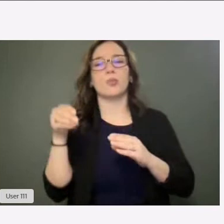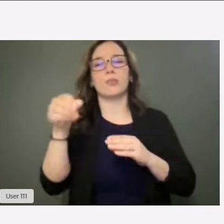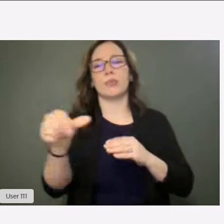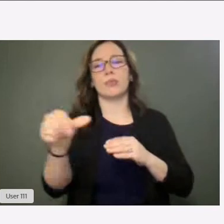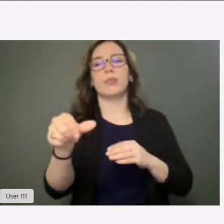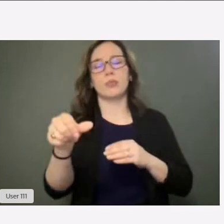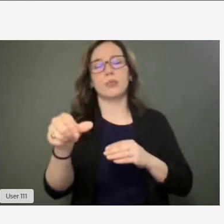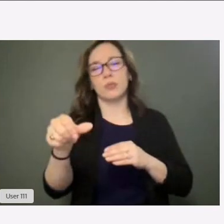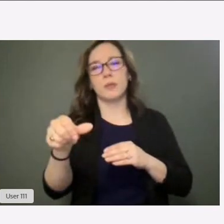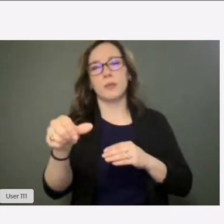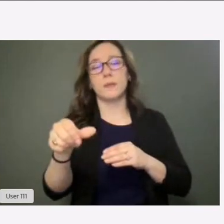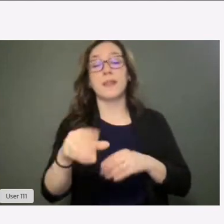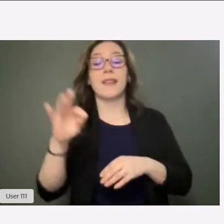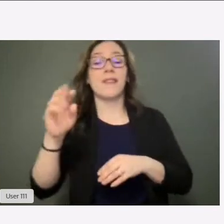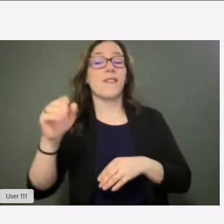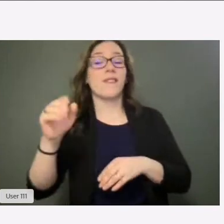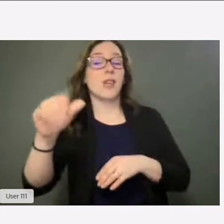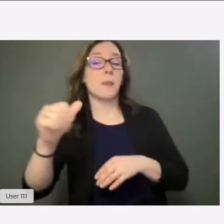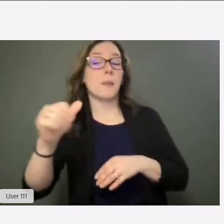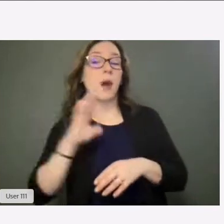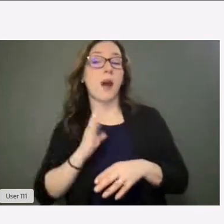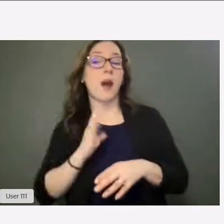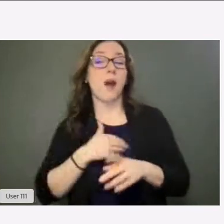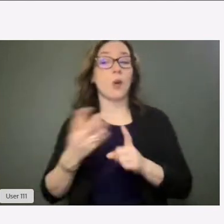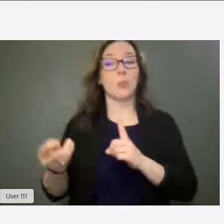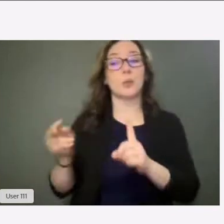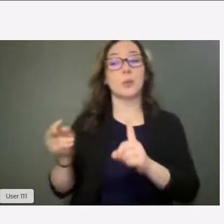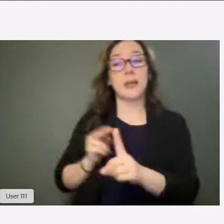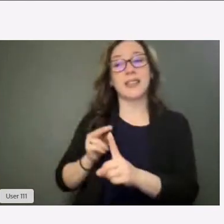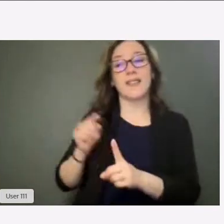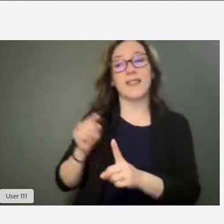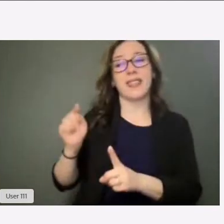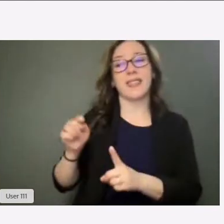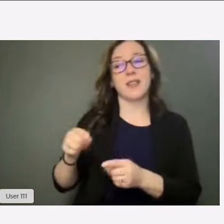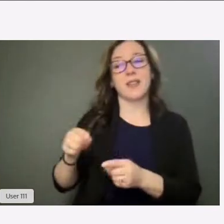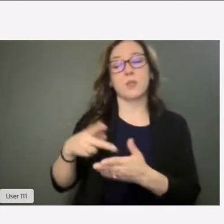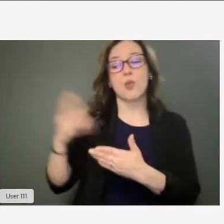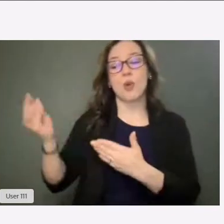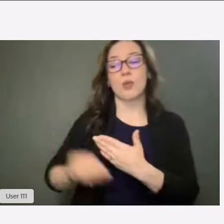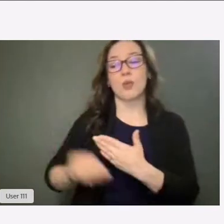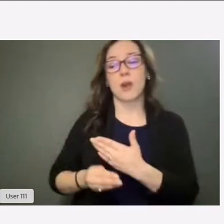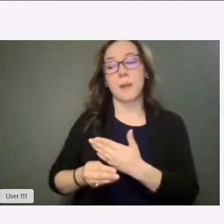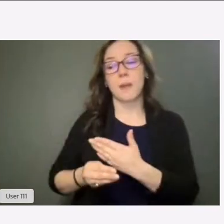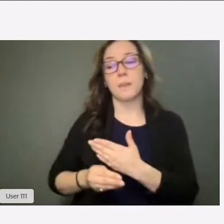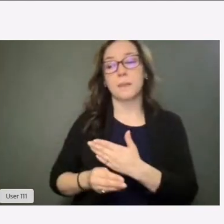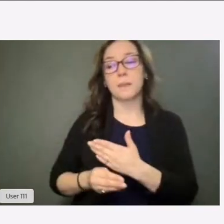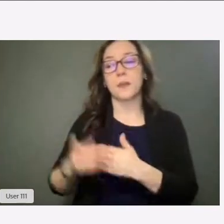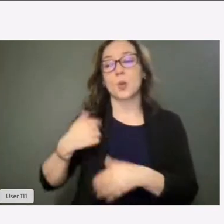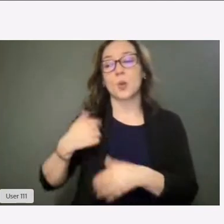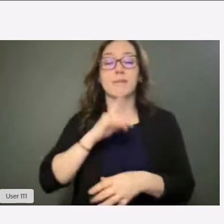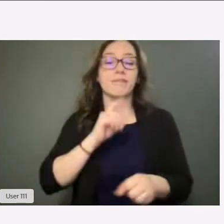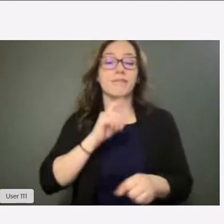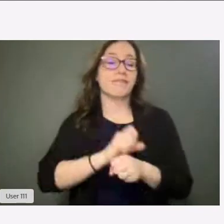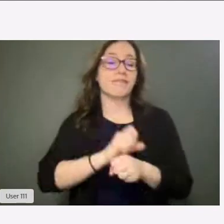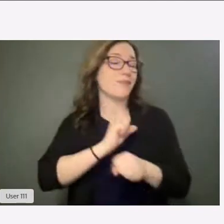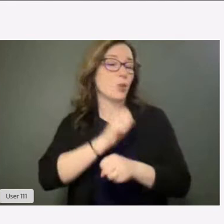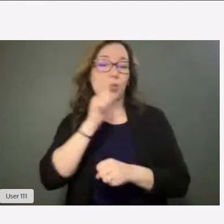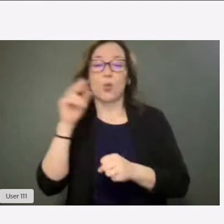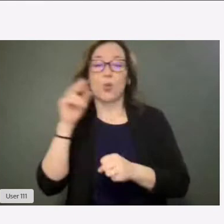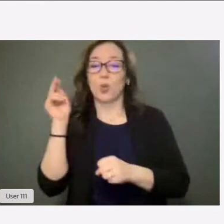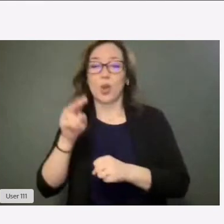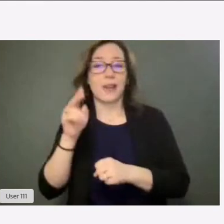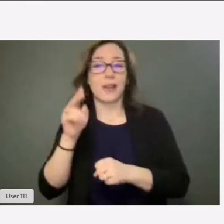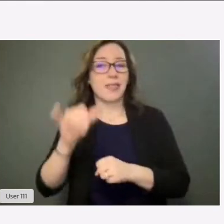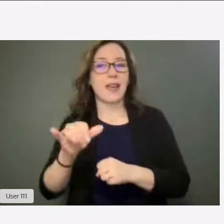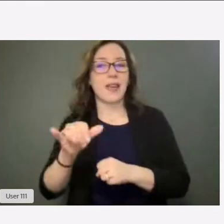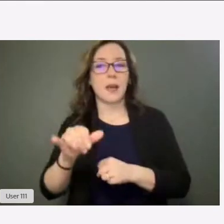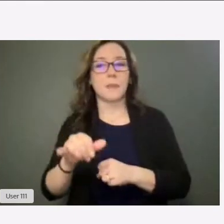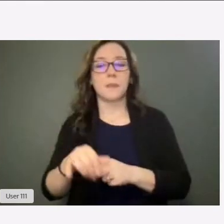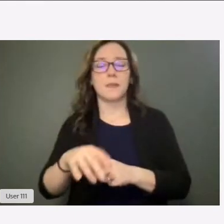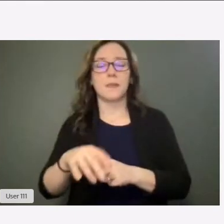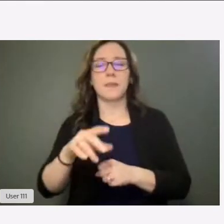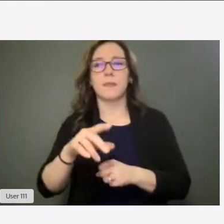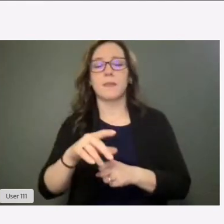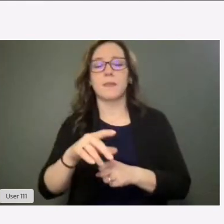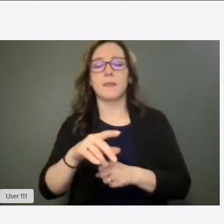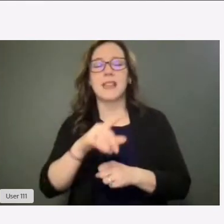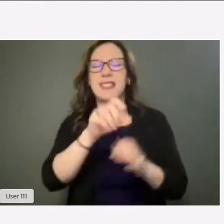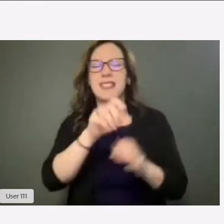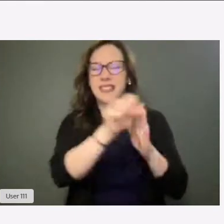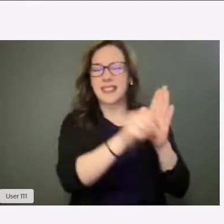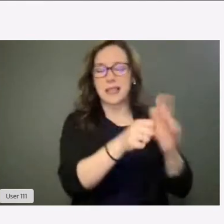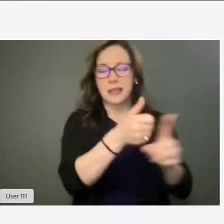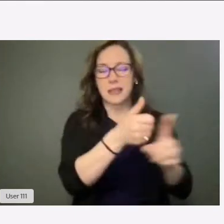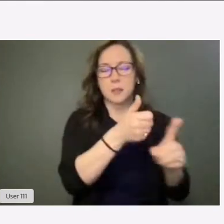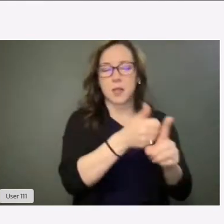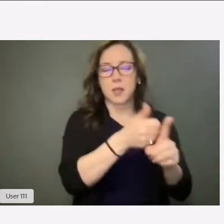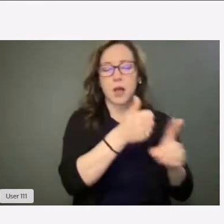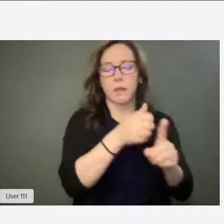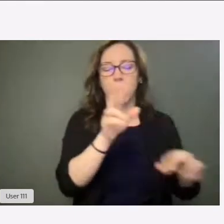a FEMA perspective for this program, we actually do not look at that. The states themselves might look at that in determining where